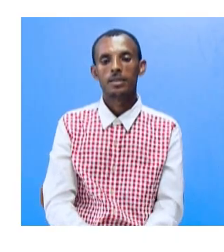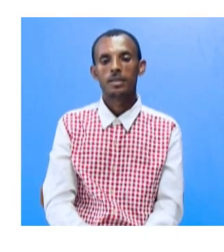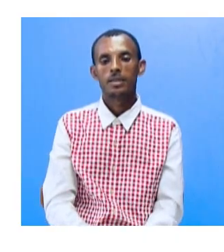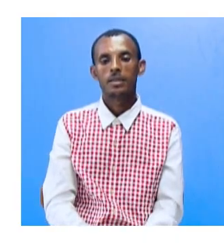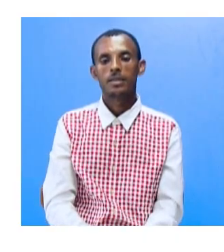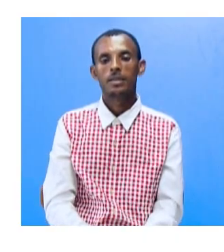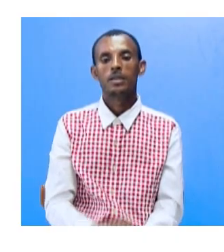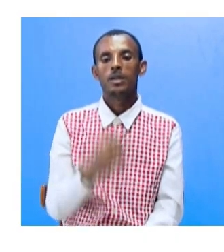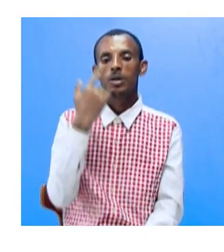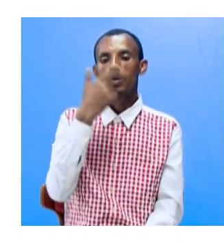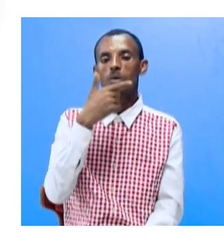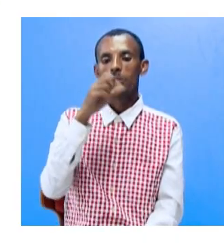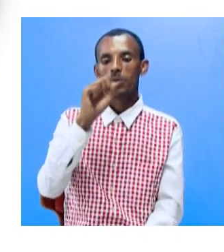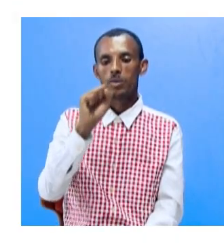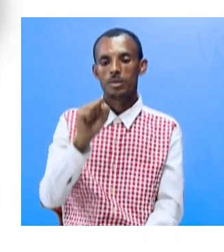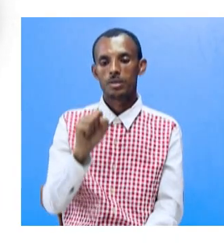whose